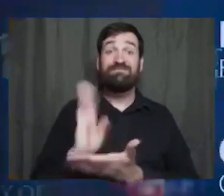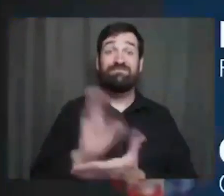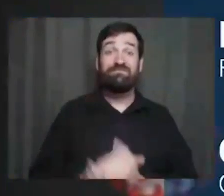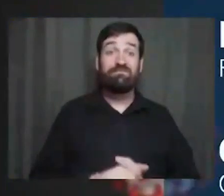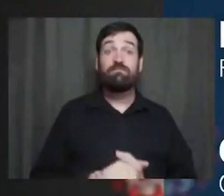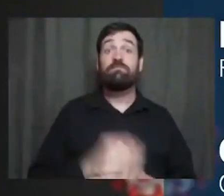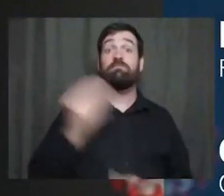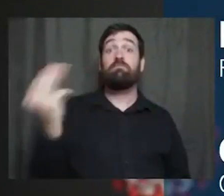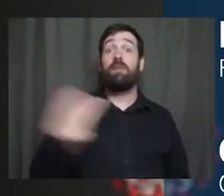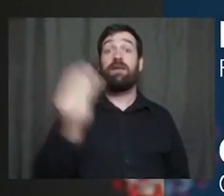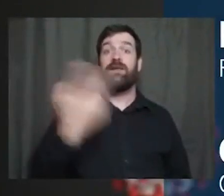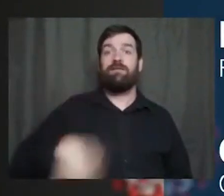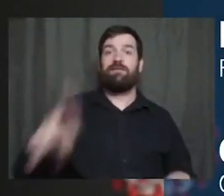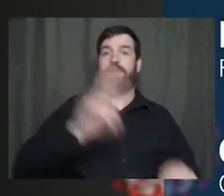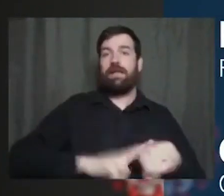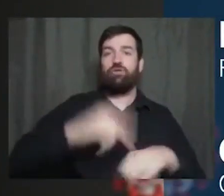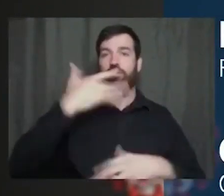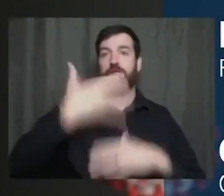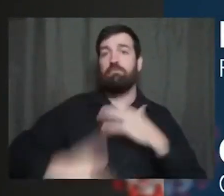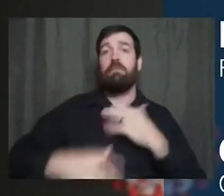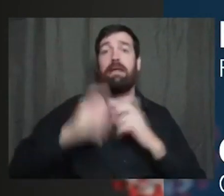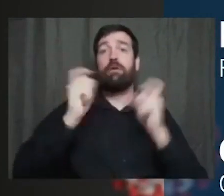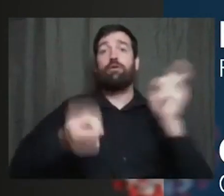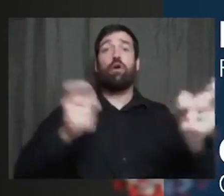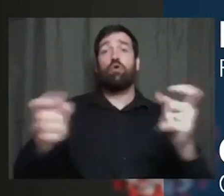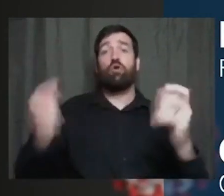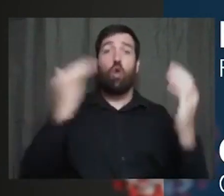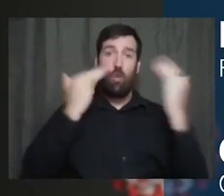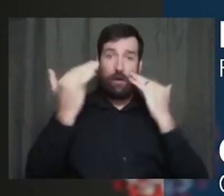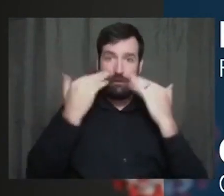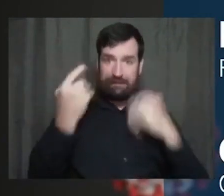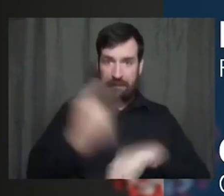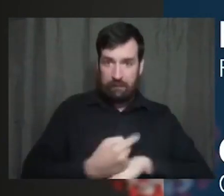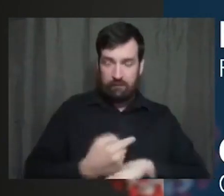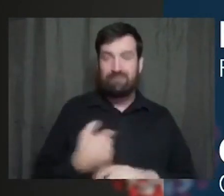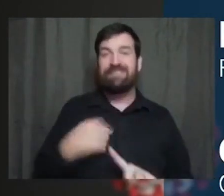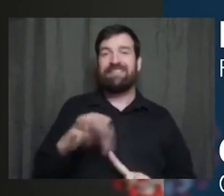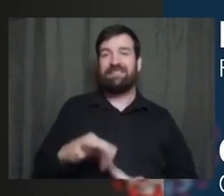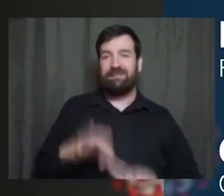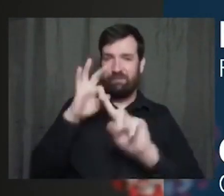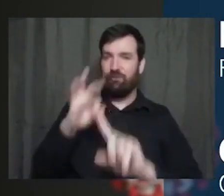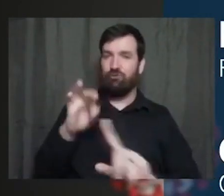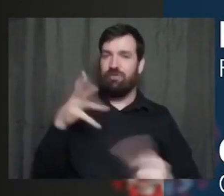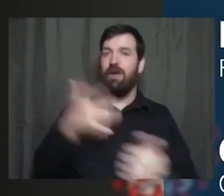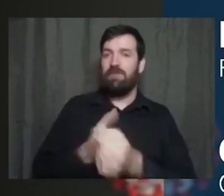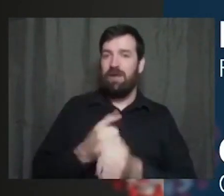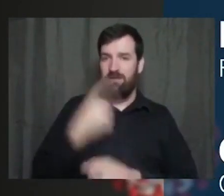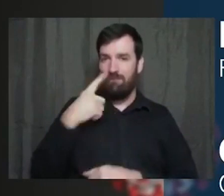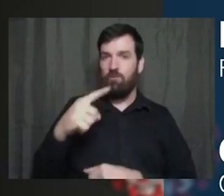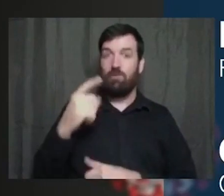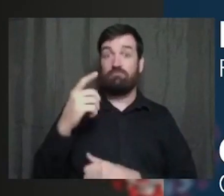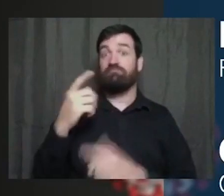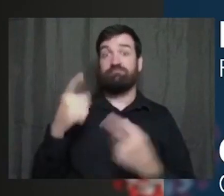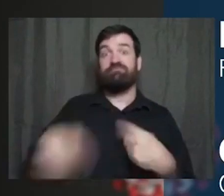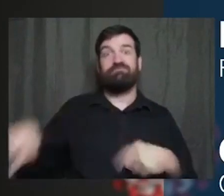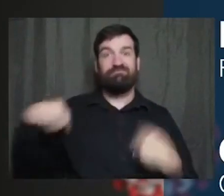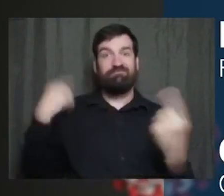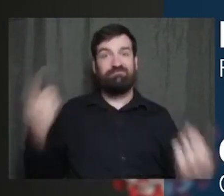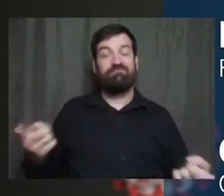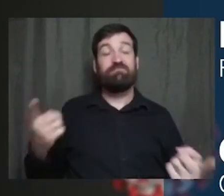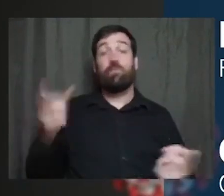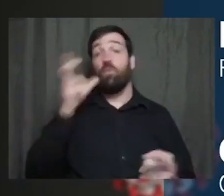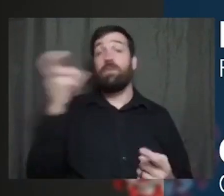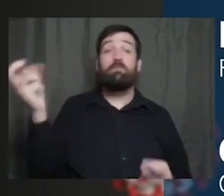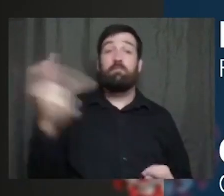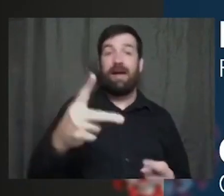National Blood Donor Awareness Day, and we have been planning a special update for some time. We'll be back to the Community Blood Center and watch as a